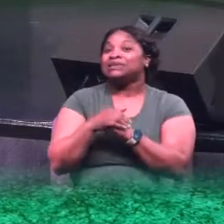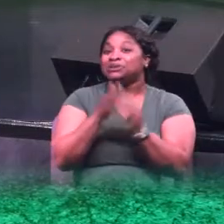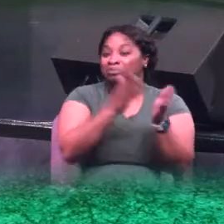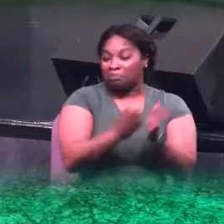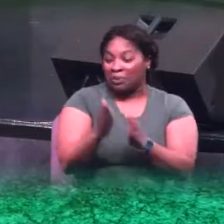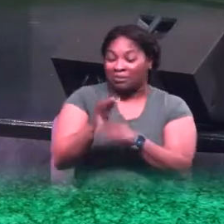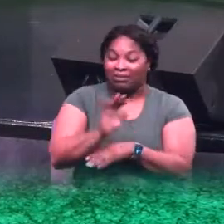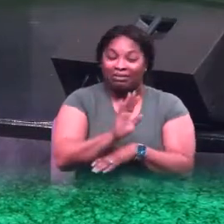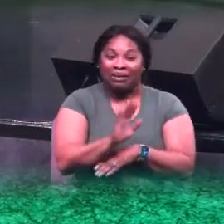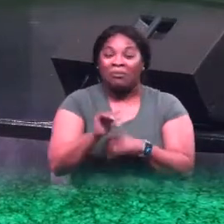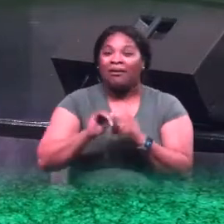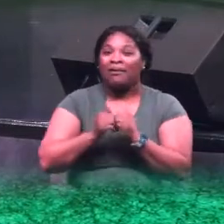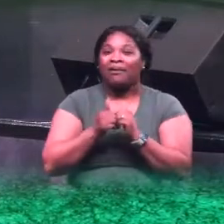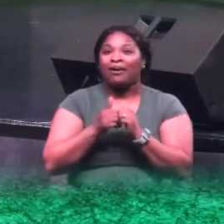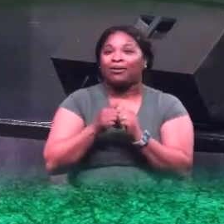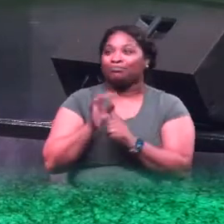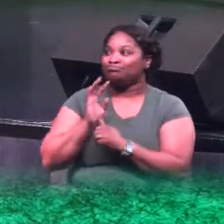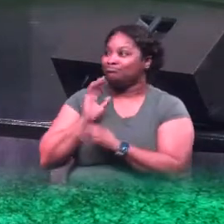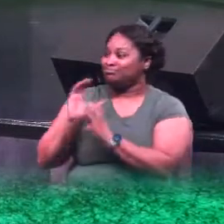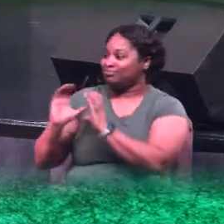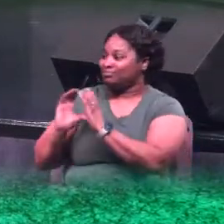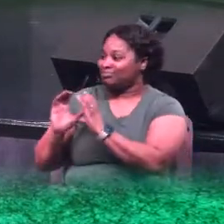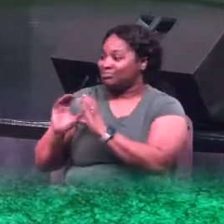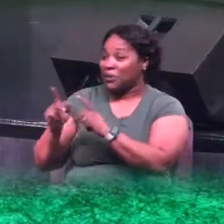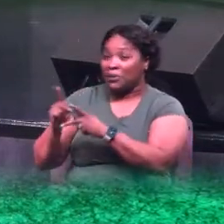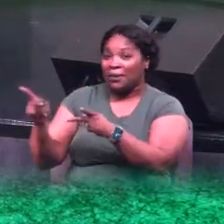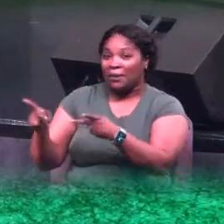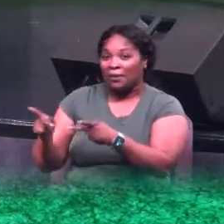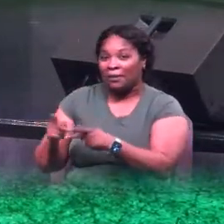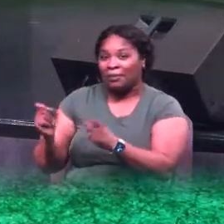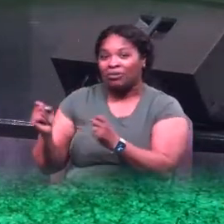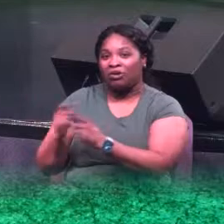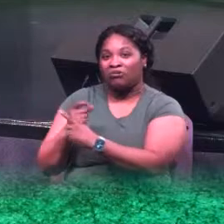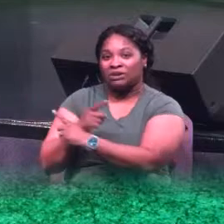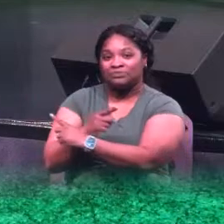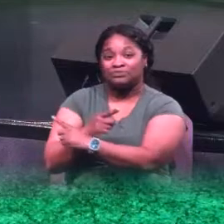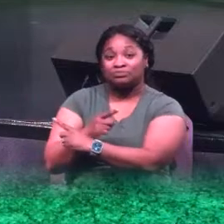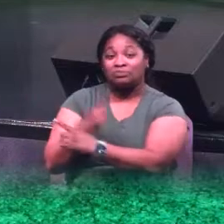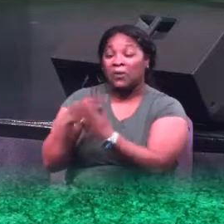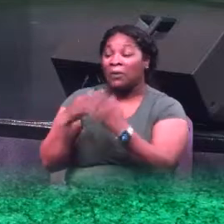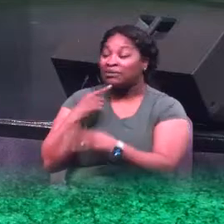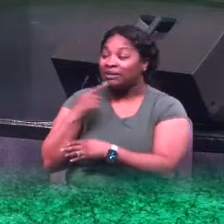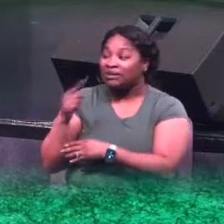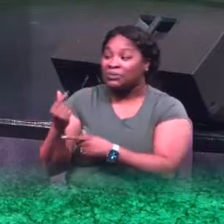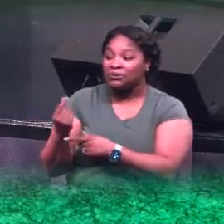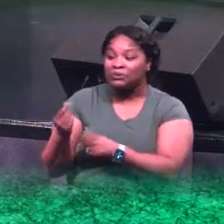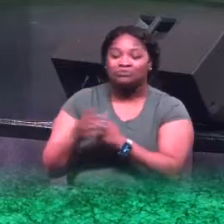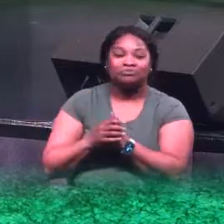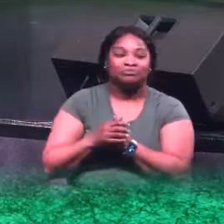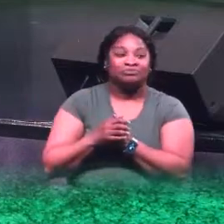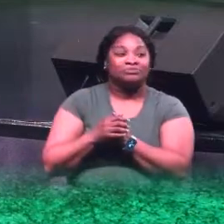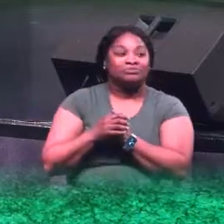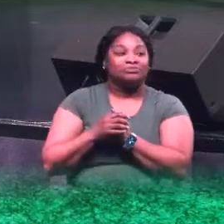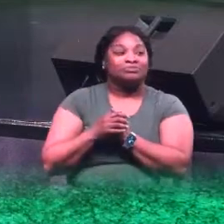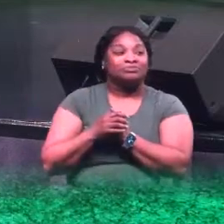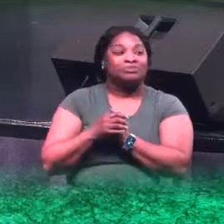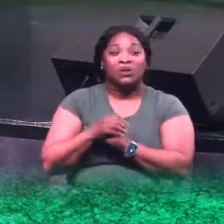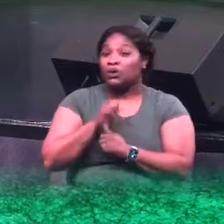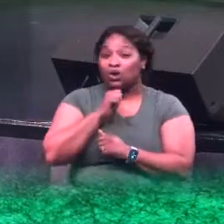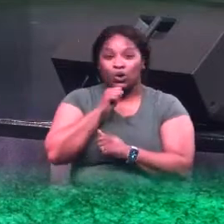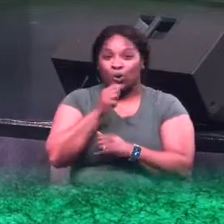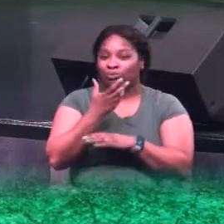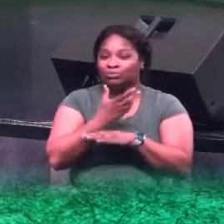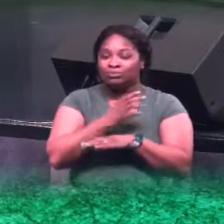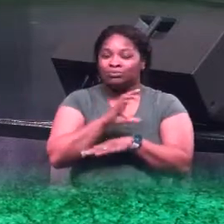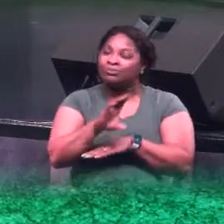them on how to deal with public conflict. What does he tell them to do? You don't need to